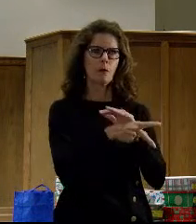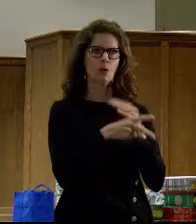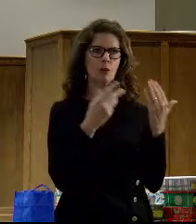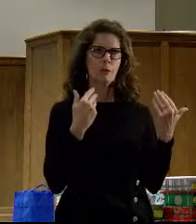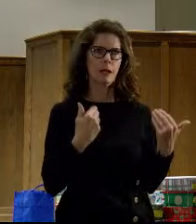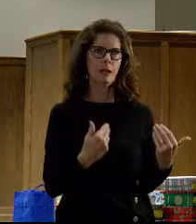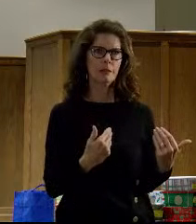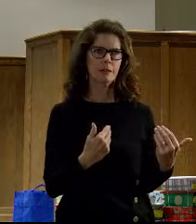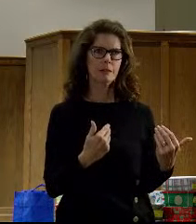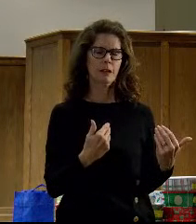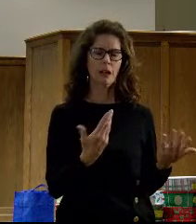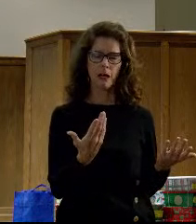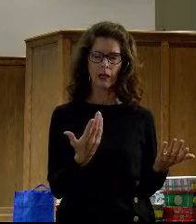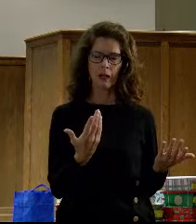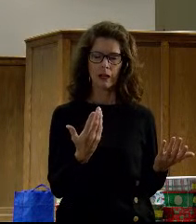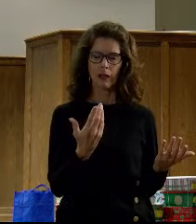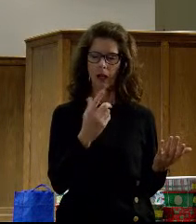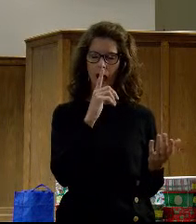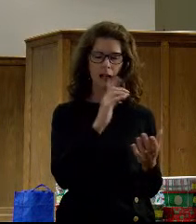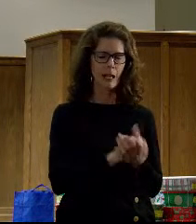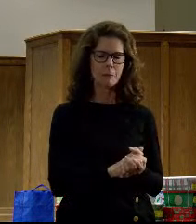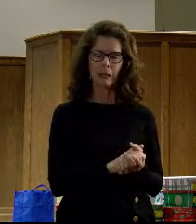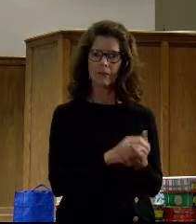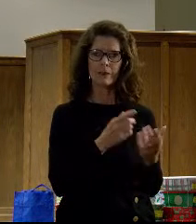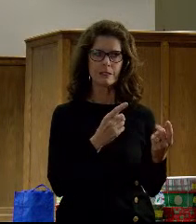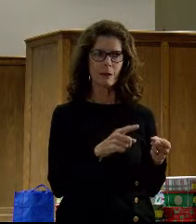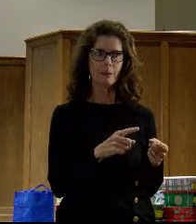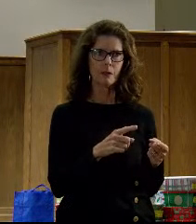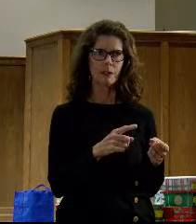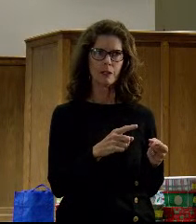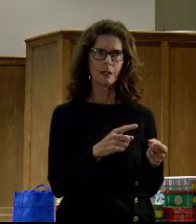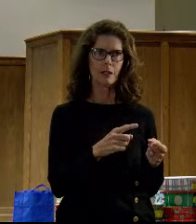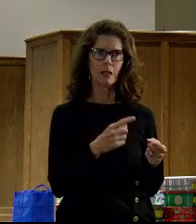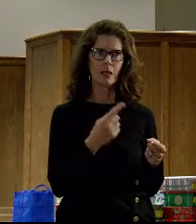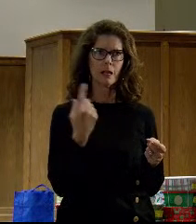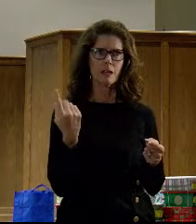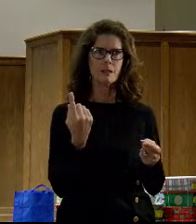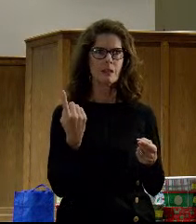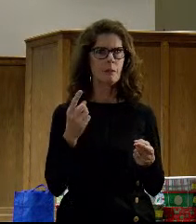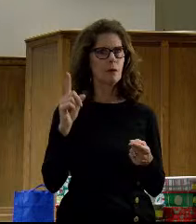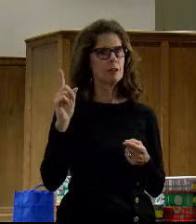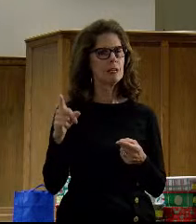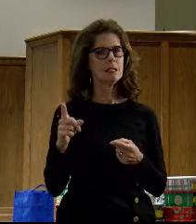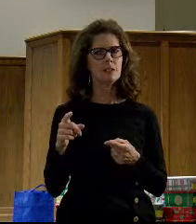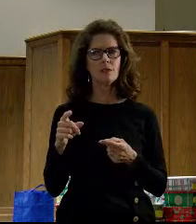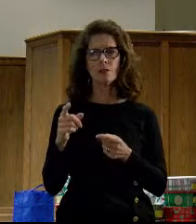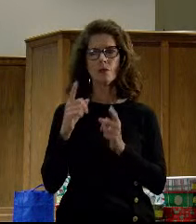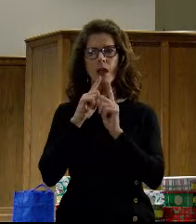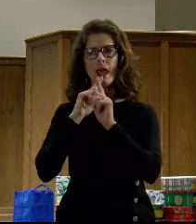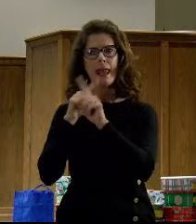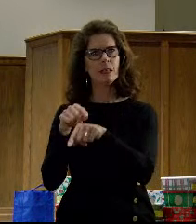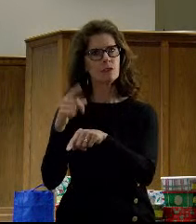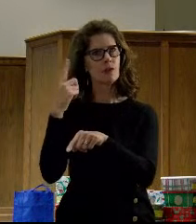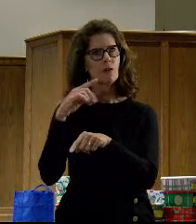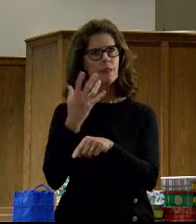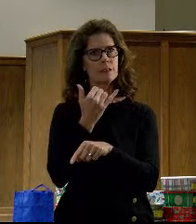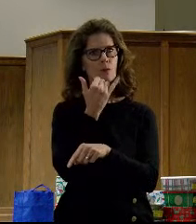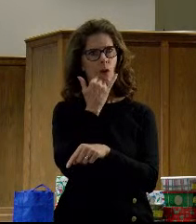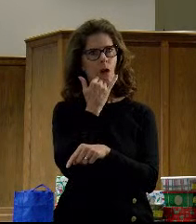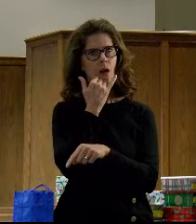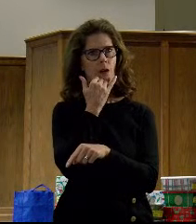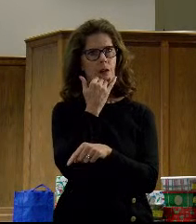And I can't believe this is happening. And someone needs to answer for this because I didn't do anything wrong. He could have told that